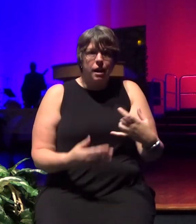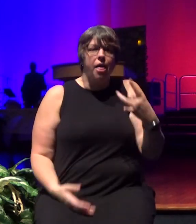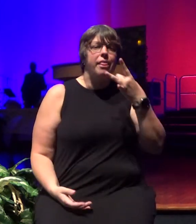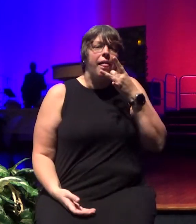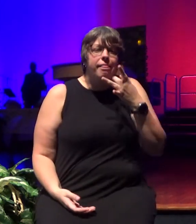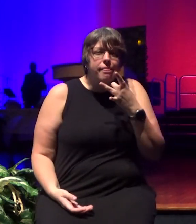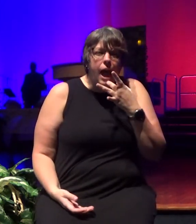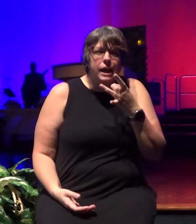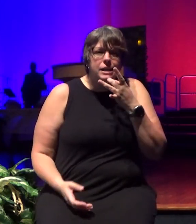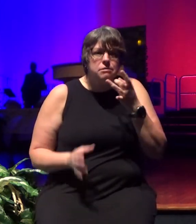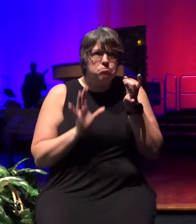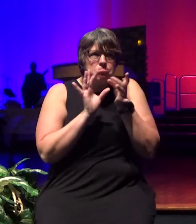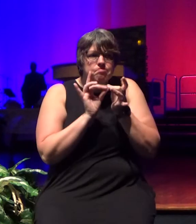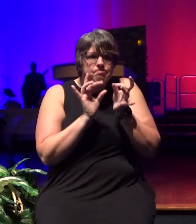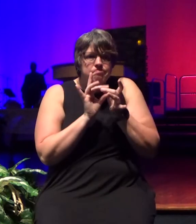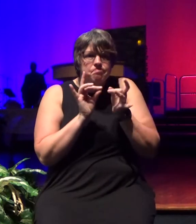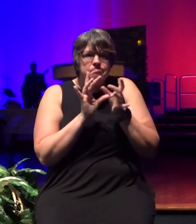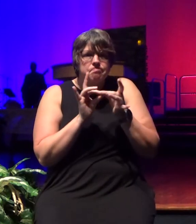of his hand.